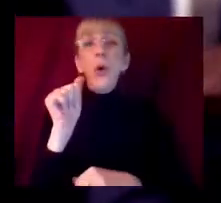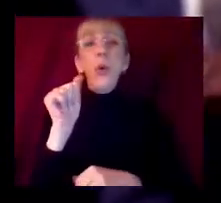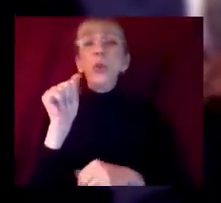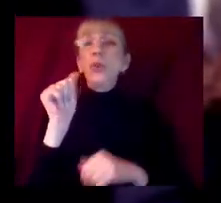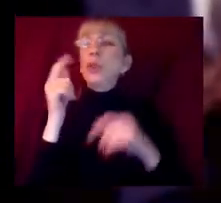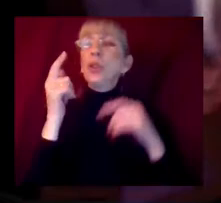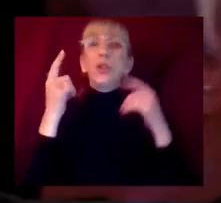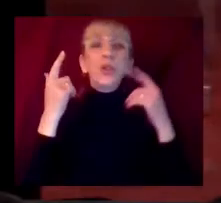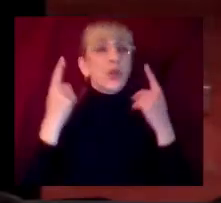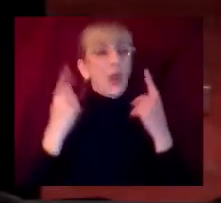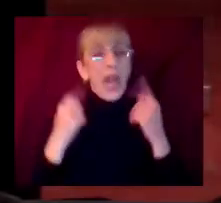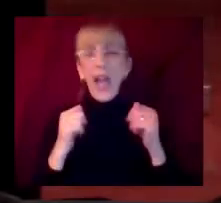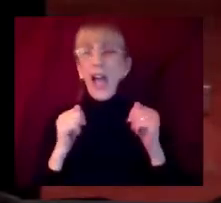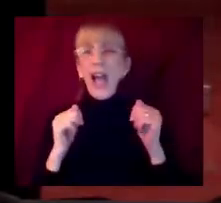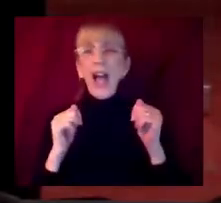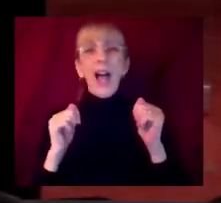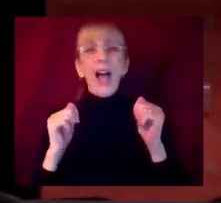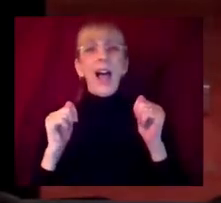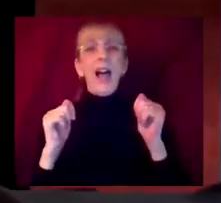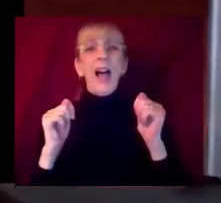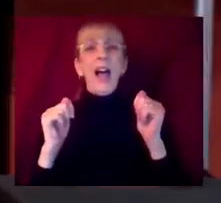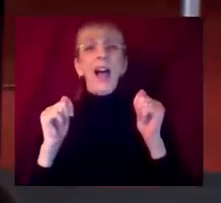don't try.